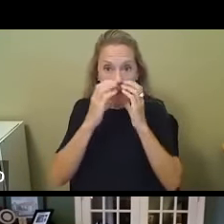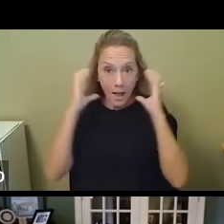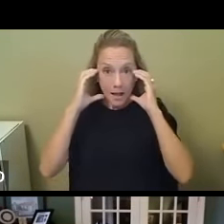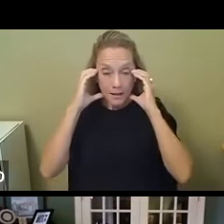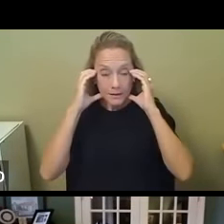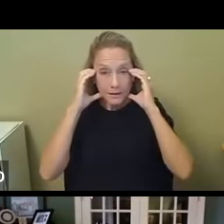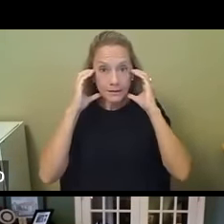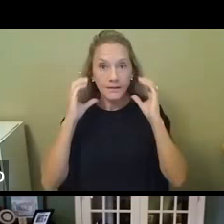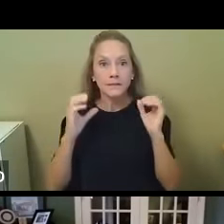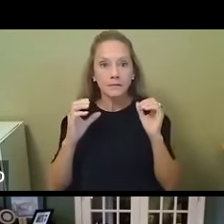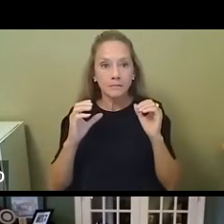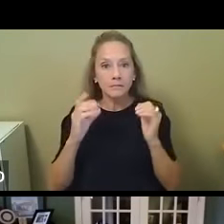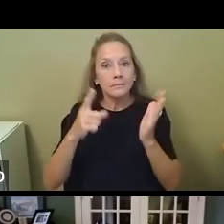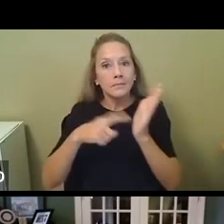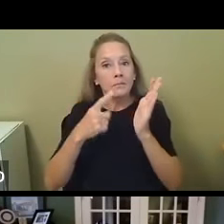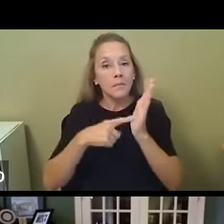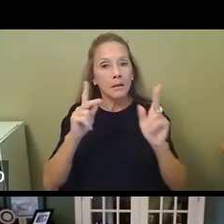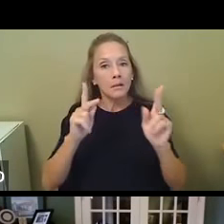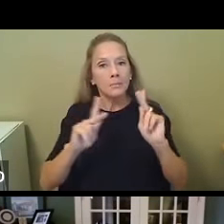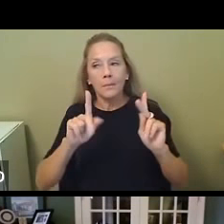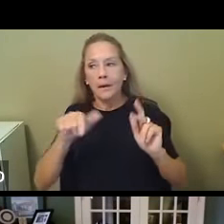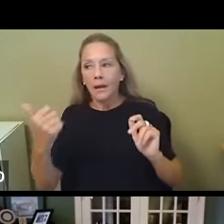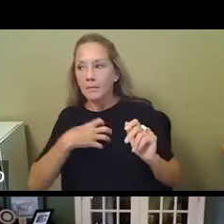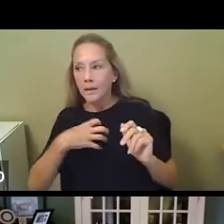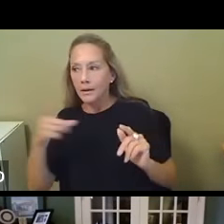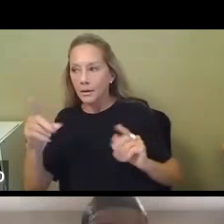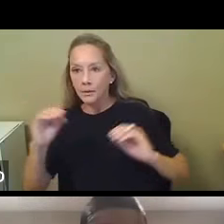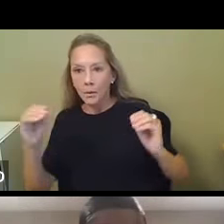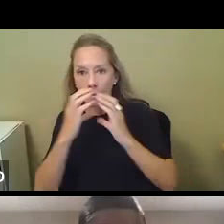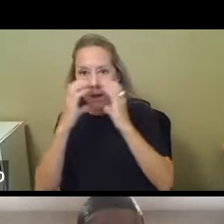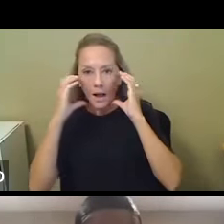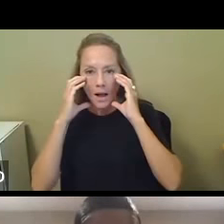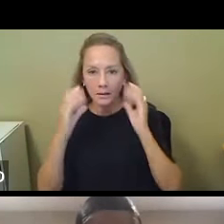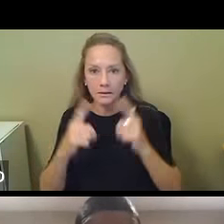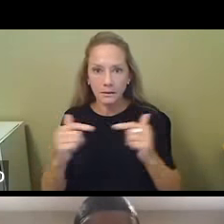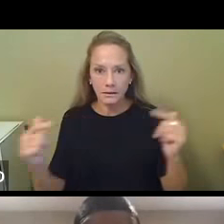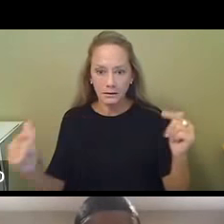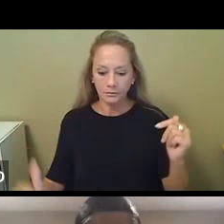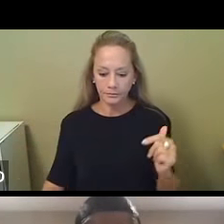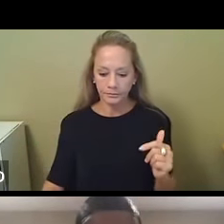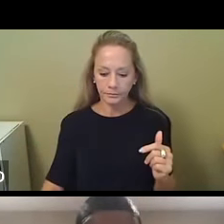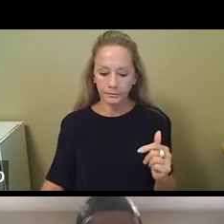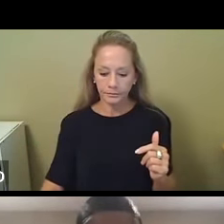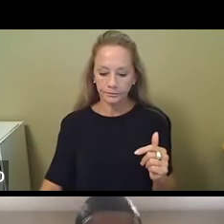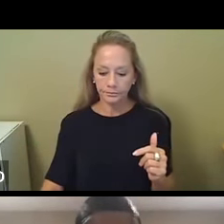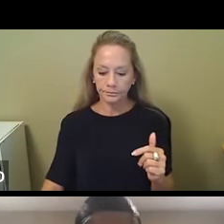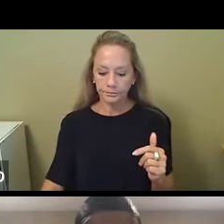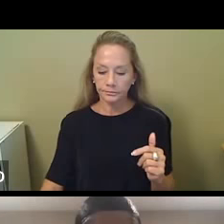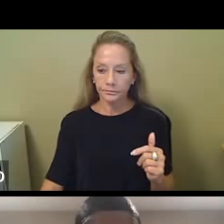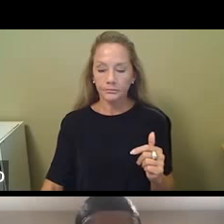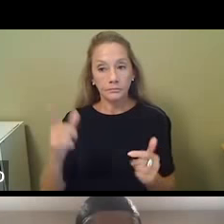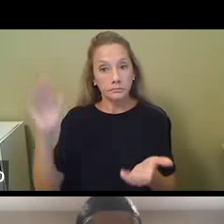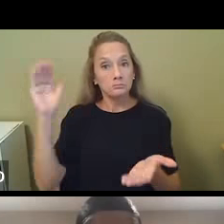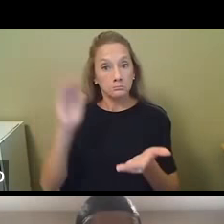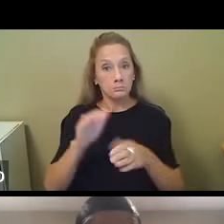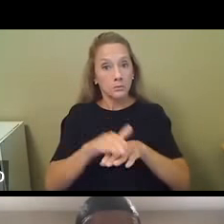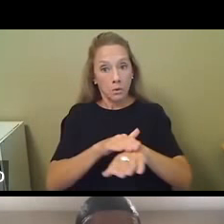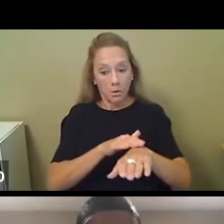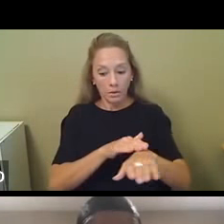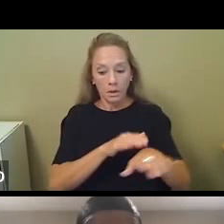about other people not wearing a mask, that kind of stuff. They've slowed down, but they've kind of stabilized.